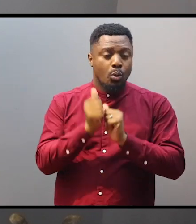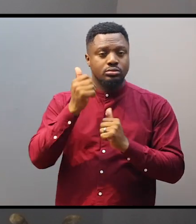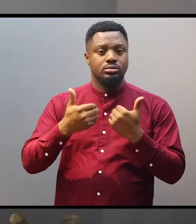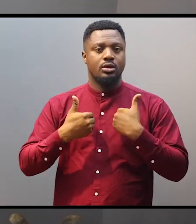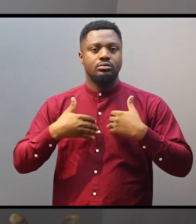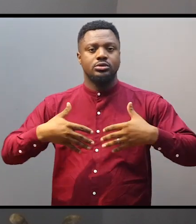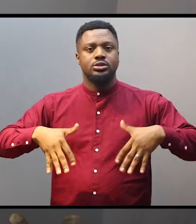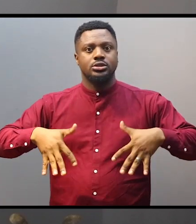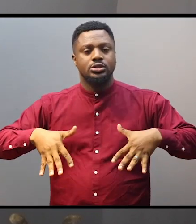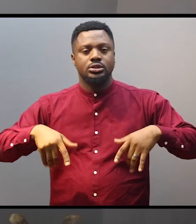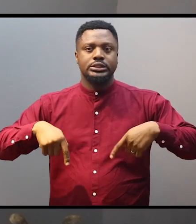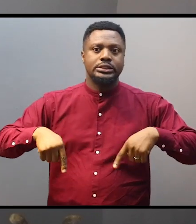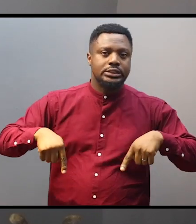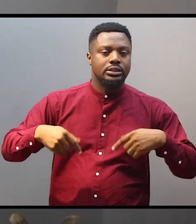um,